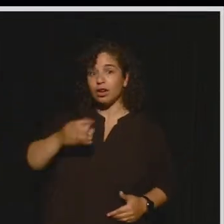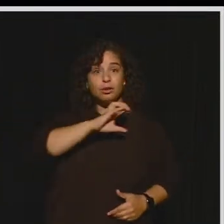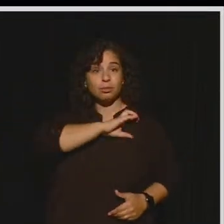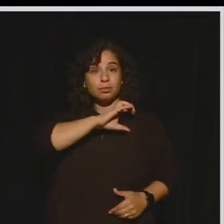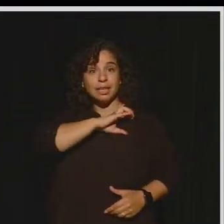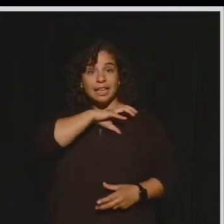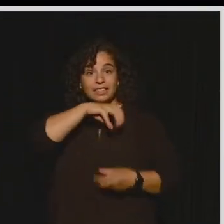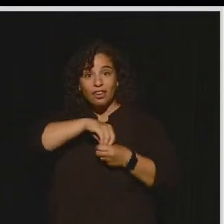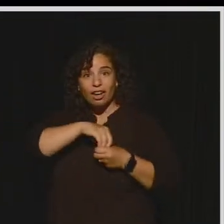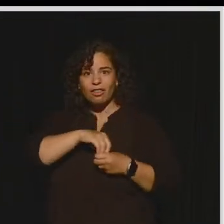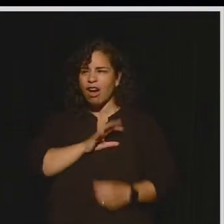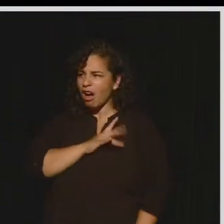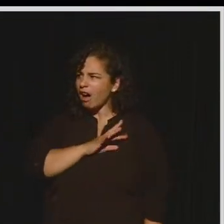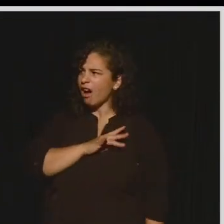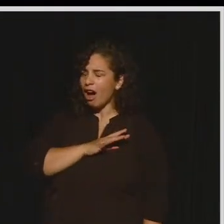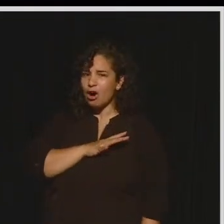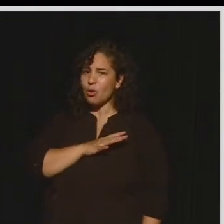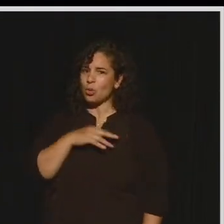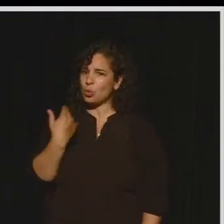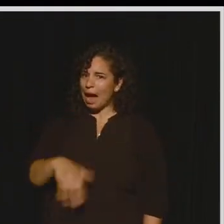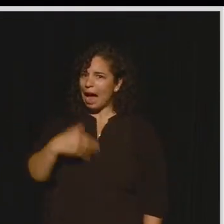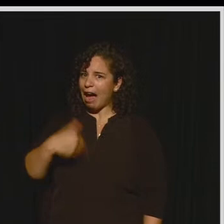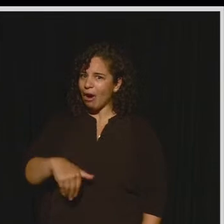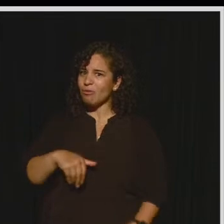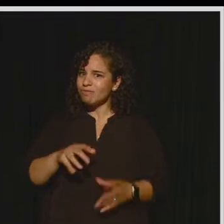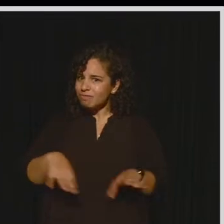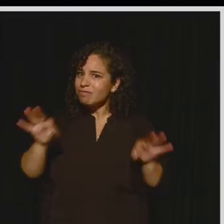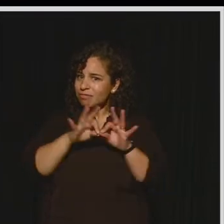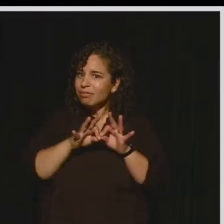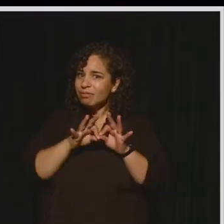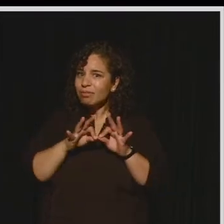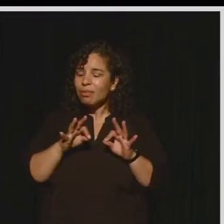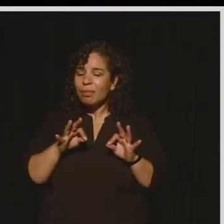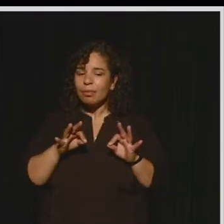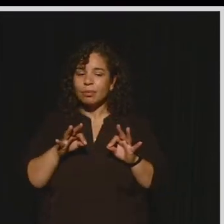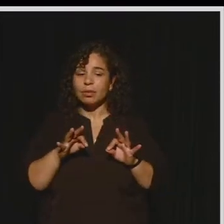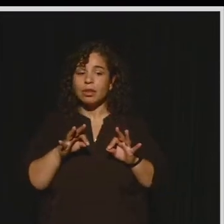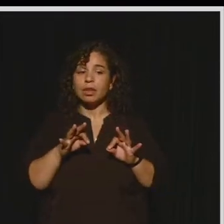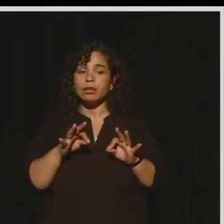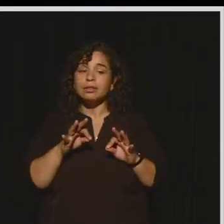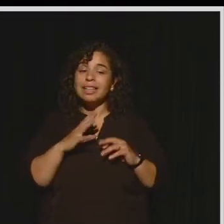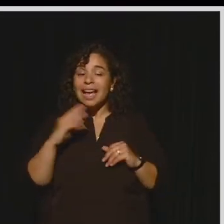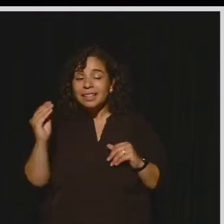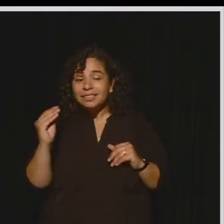It was a huge thing. And